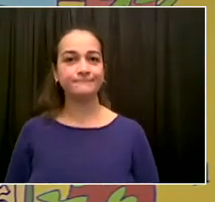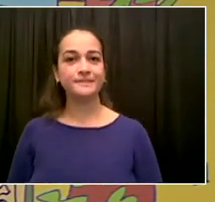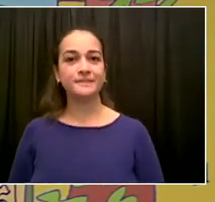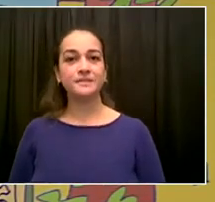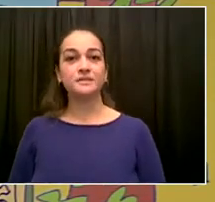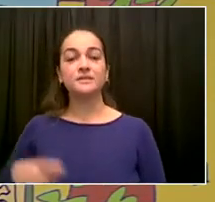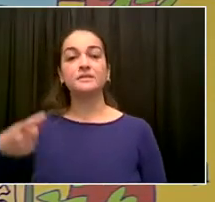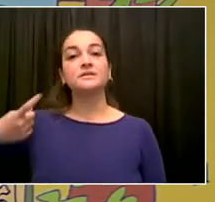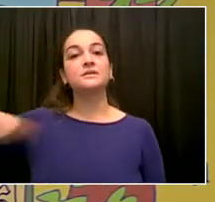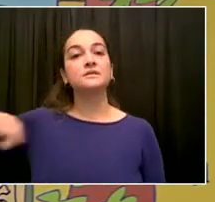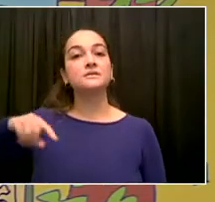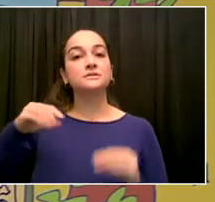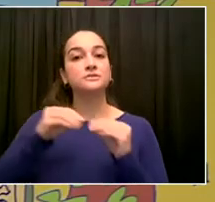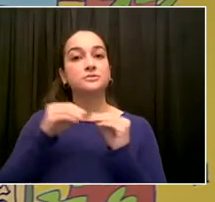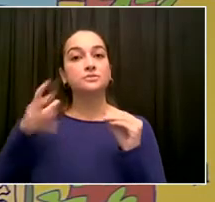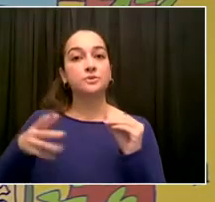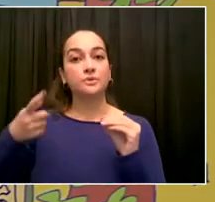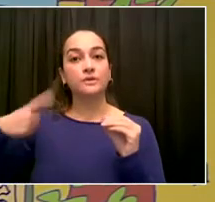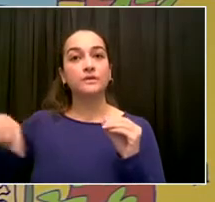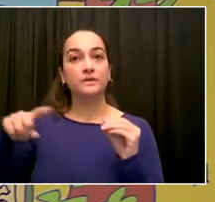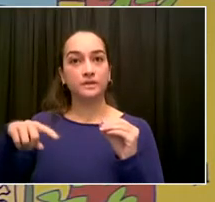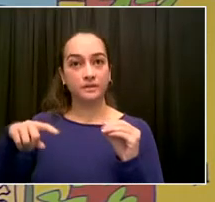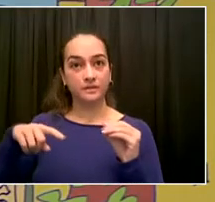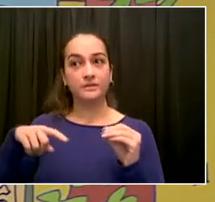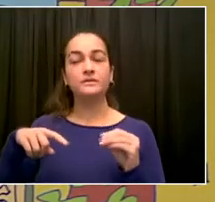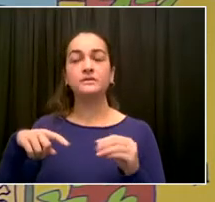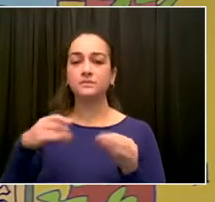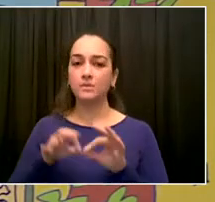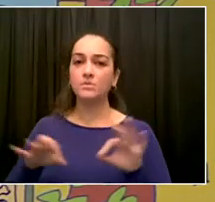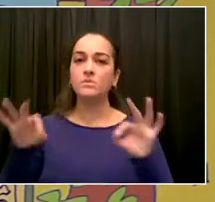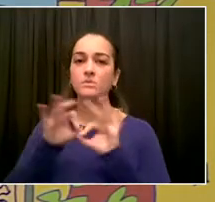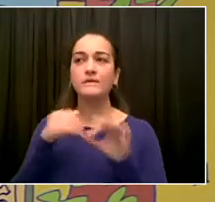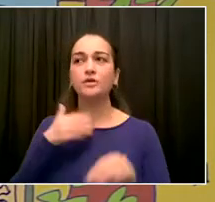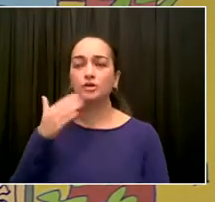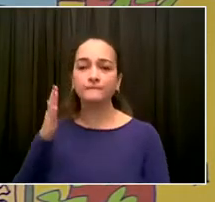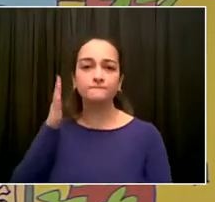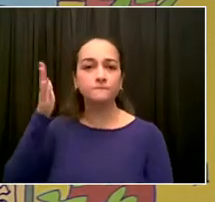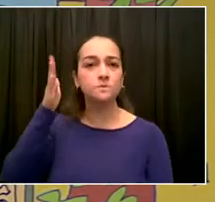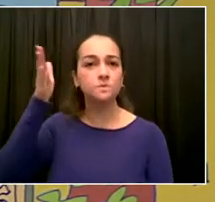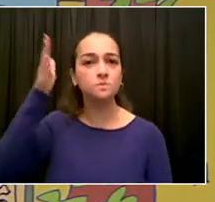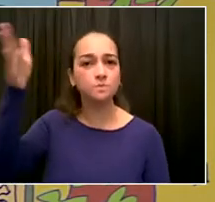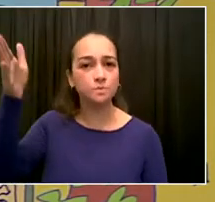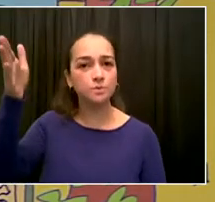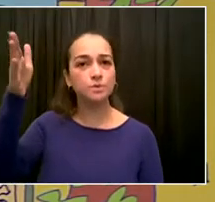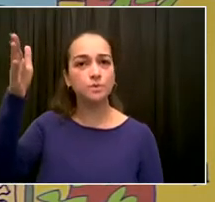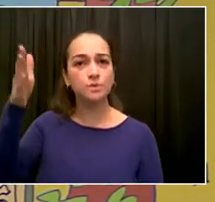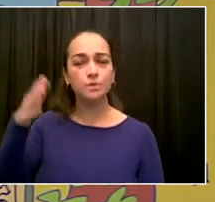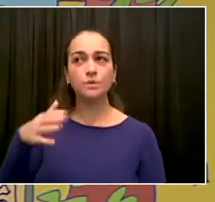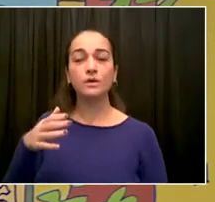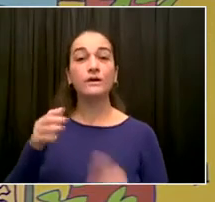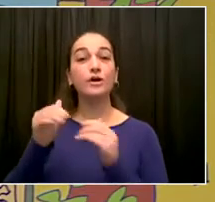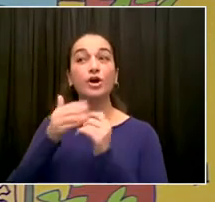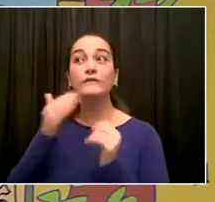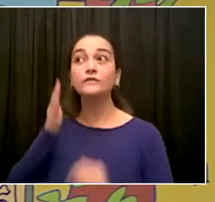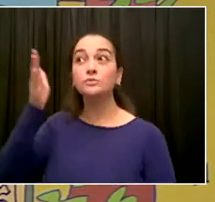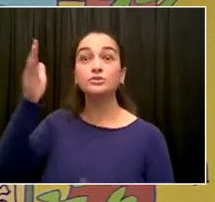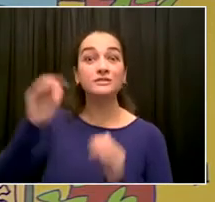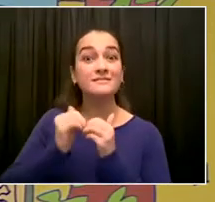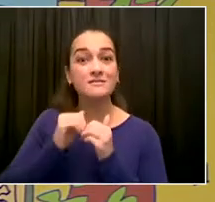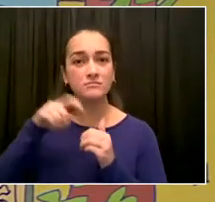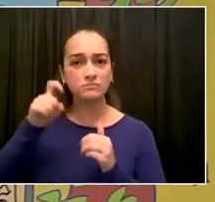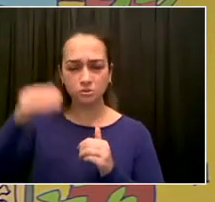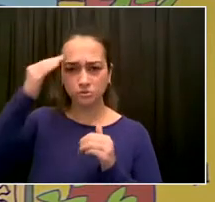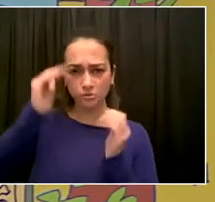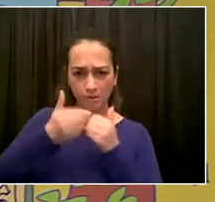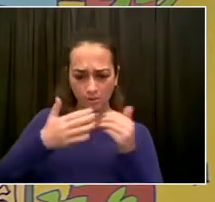help them in their family lives, their human lives, but also it does have a huge ramification for safety. It reduces conflict, and it